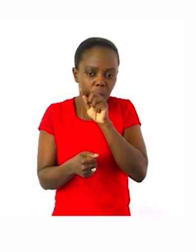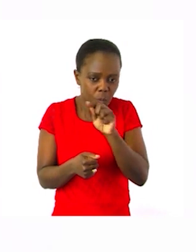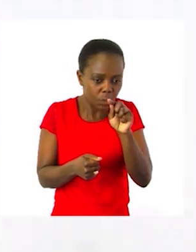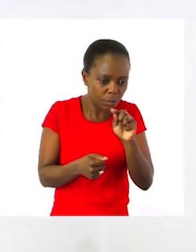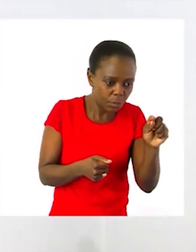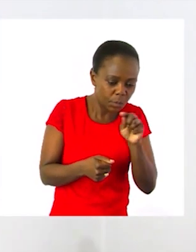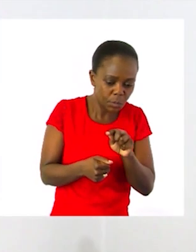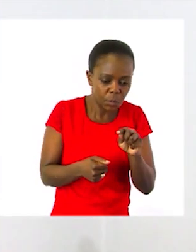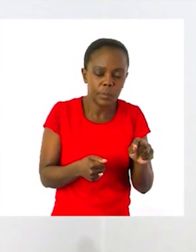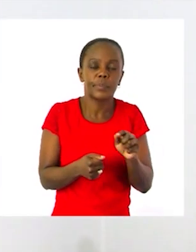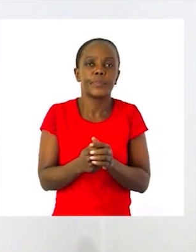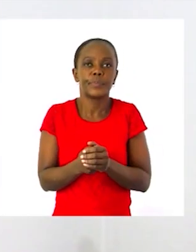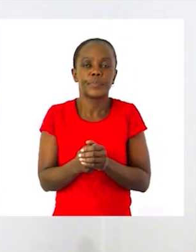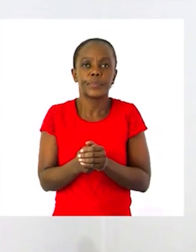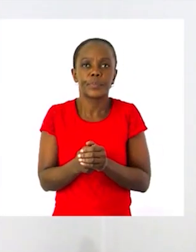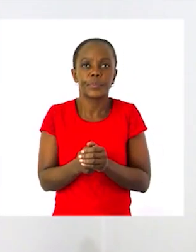words.